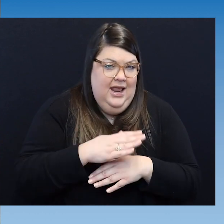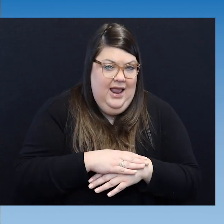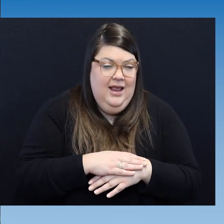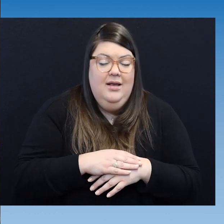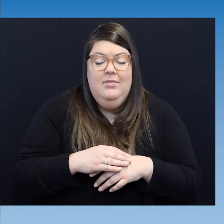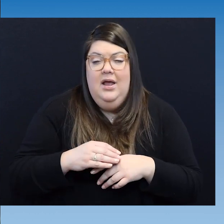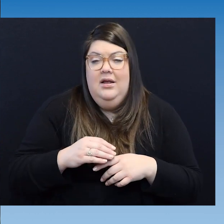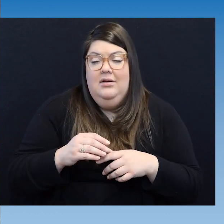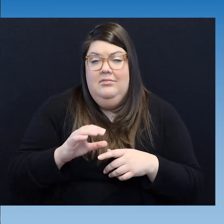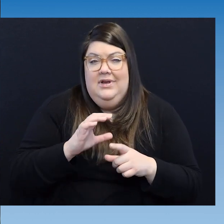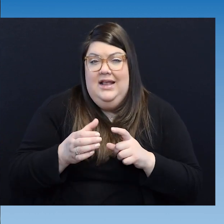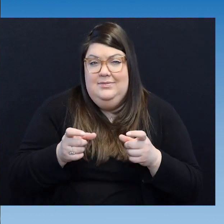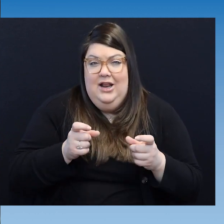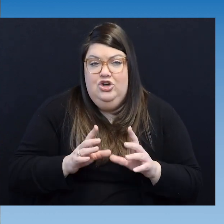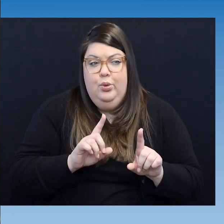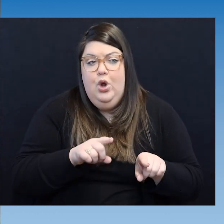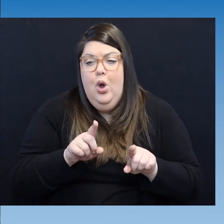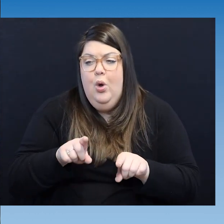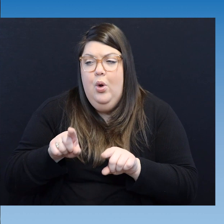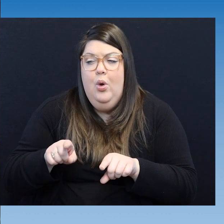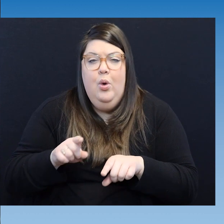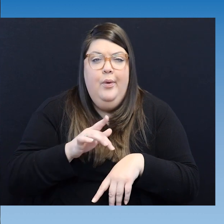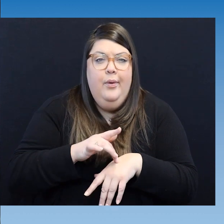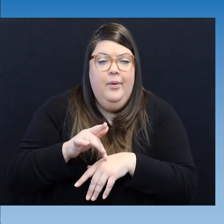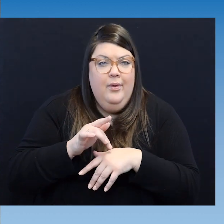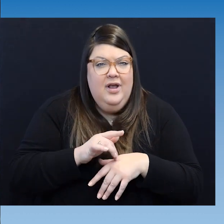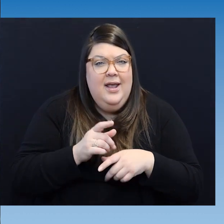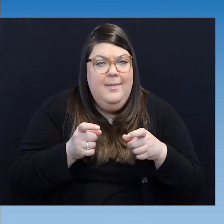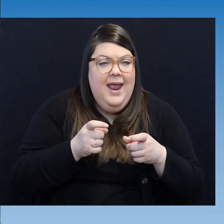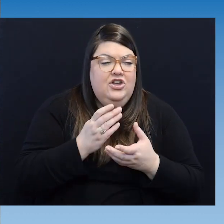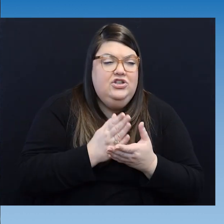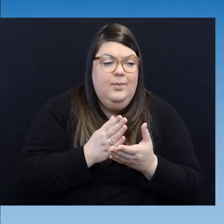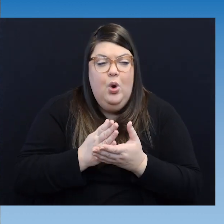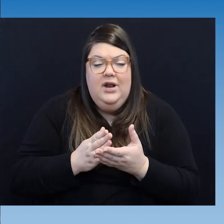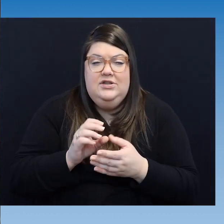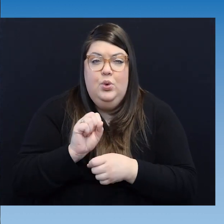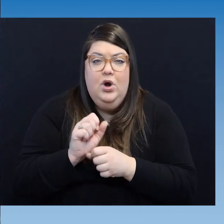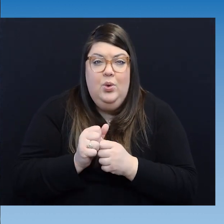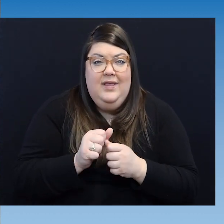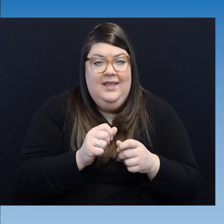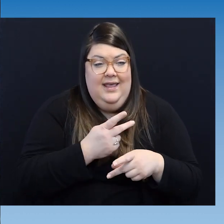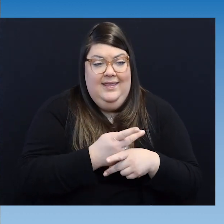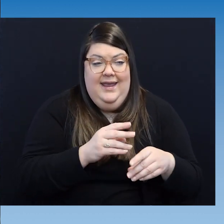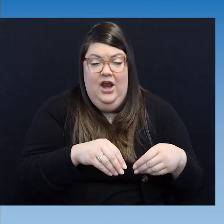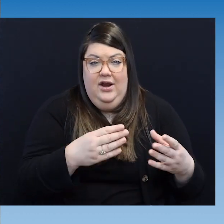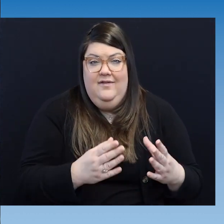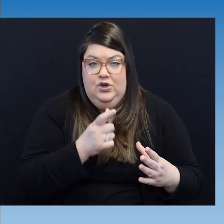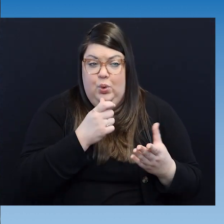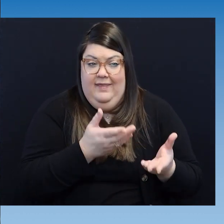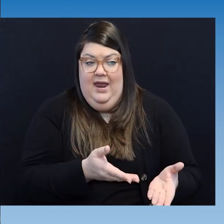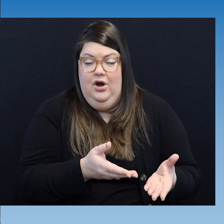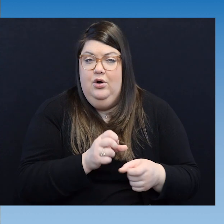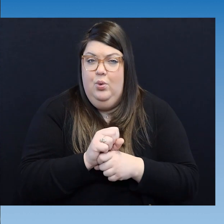manage components and work with the caregivers that are there to help the person who has a